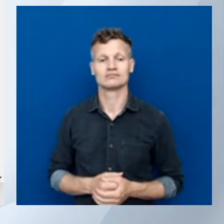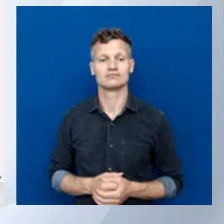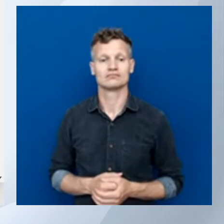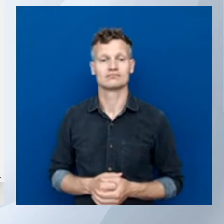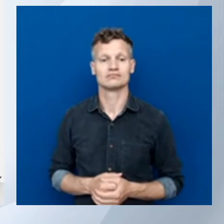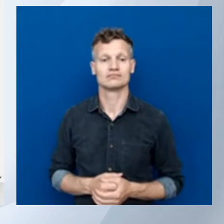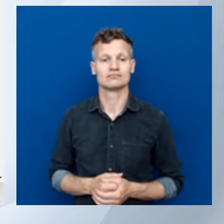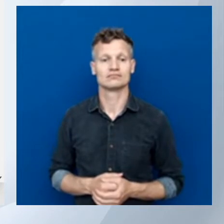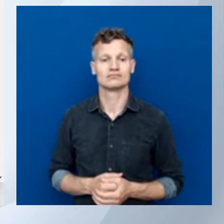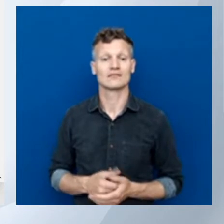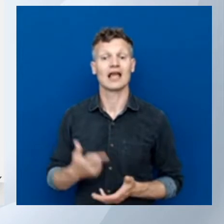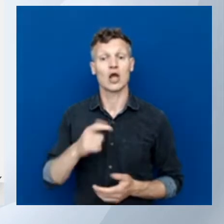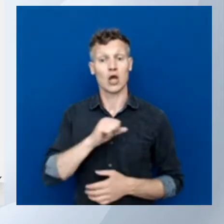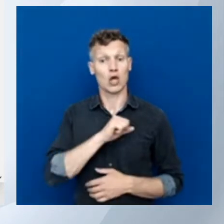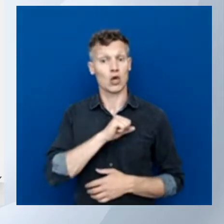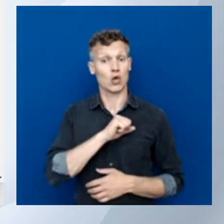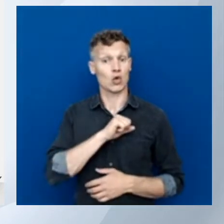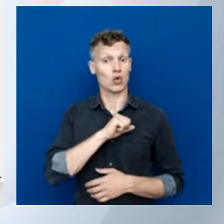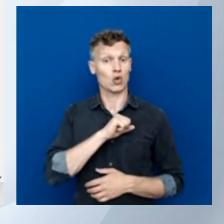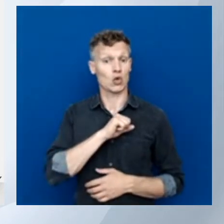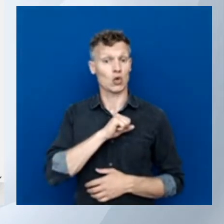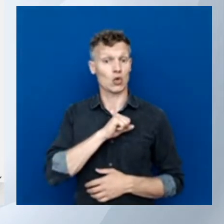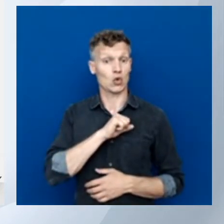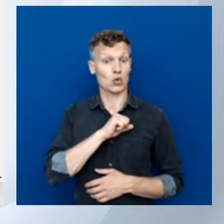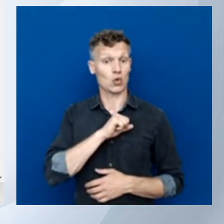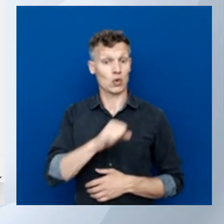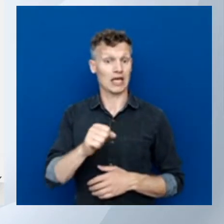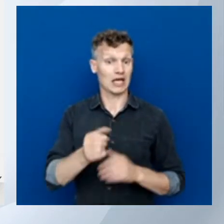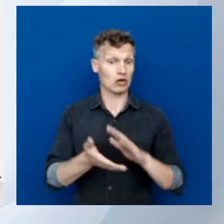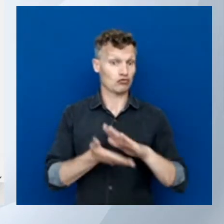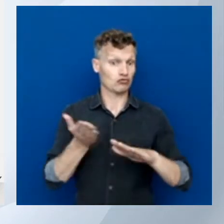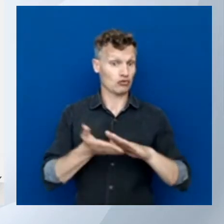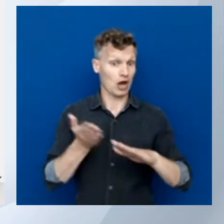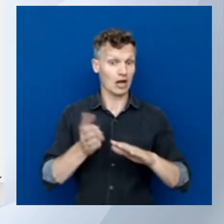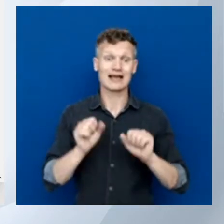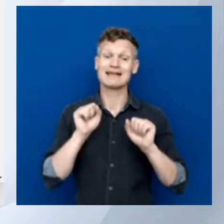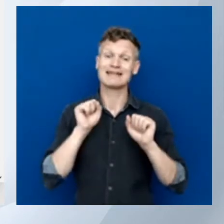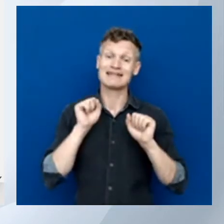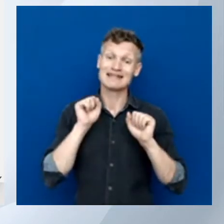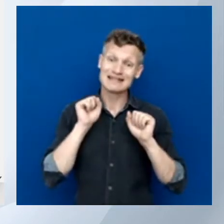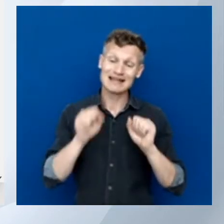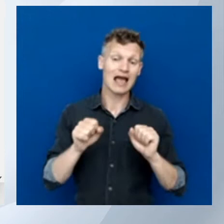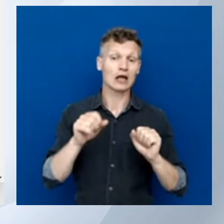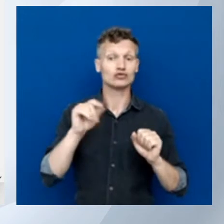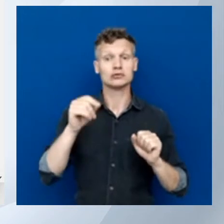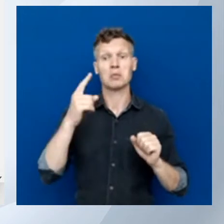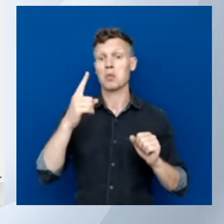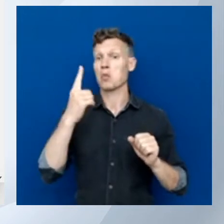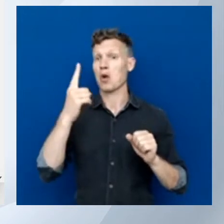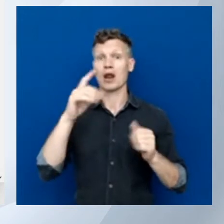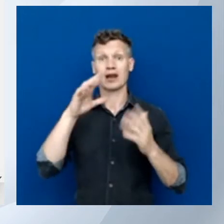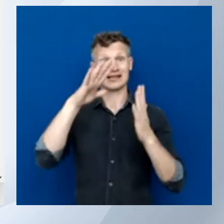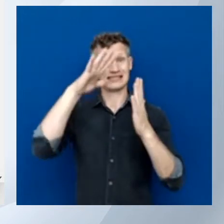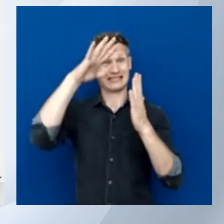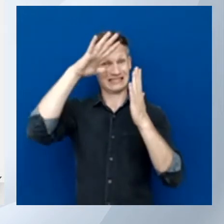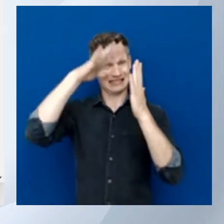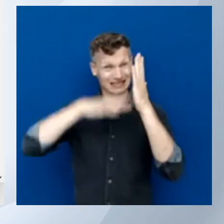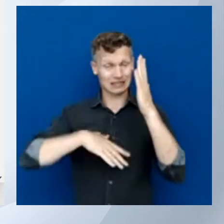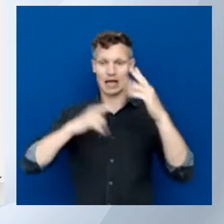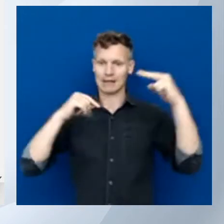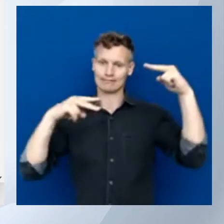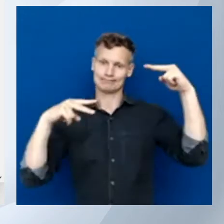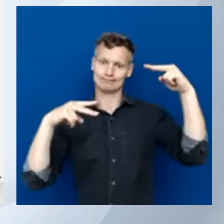it is possible to pass only a fragment of the entire data set that has been defined on the beginning of